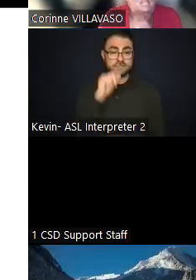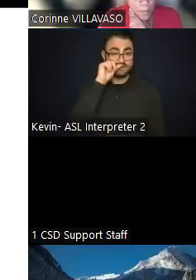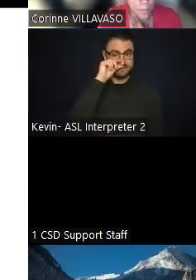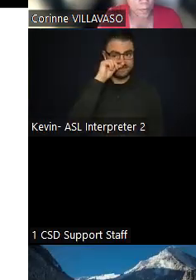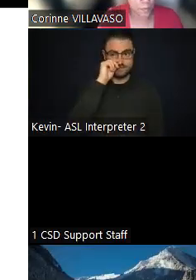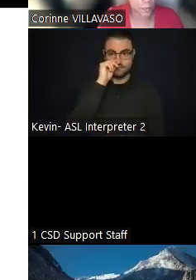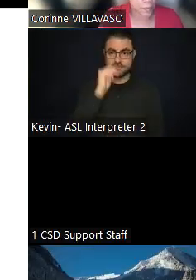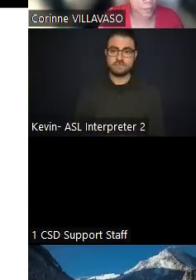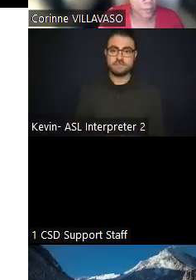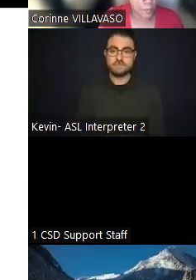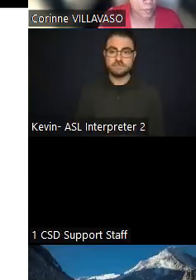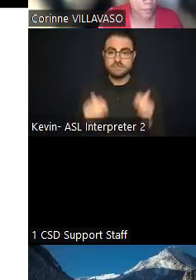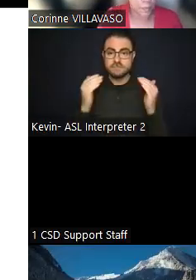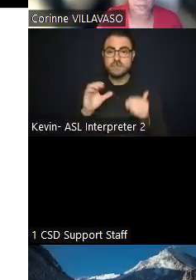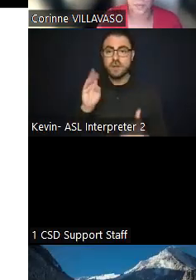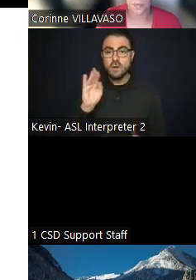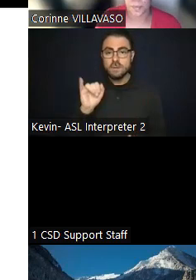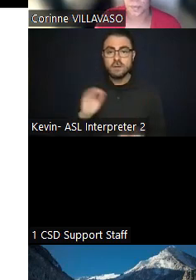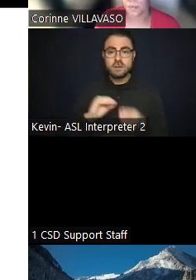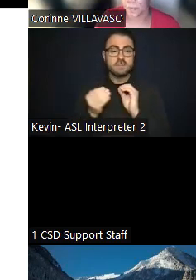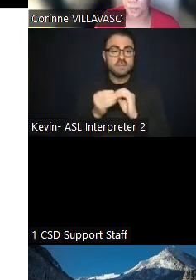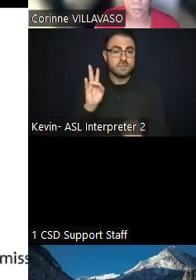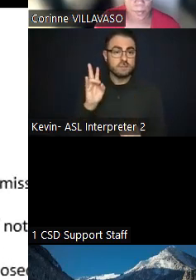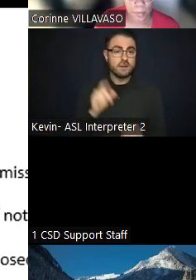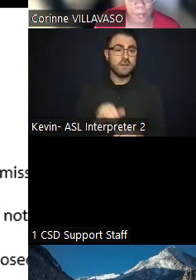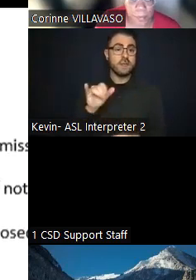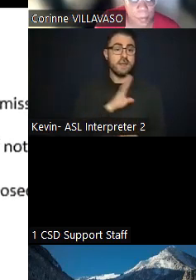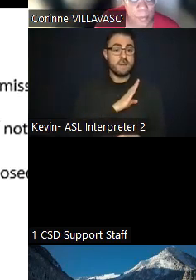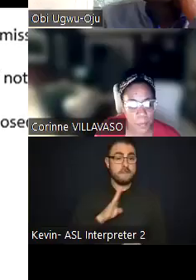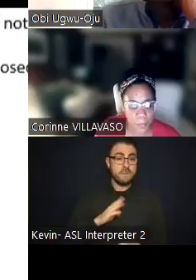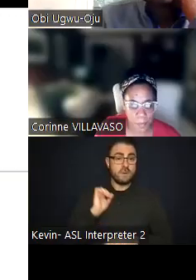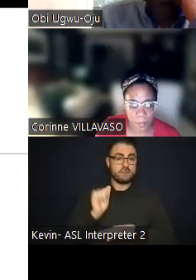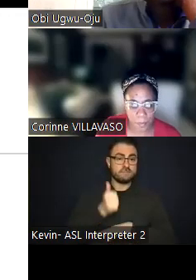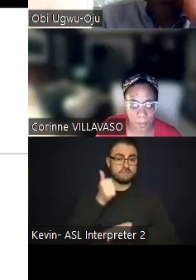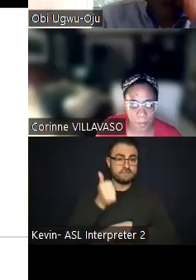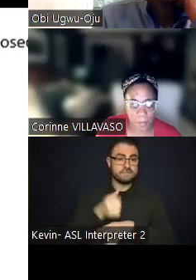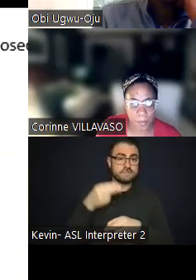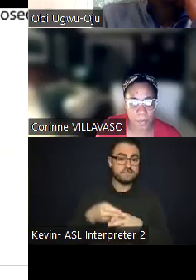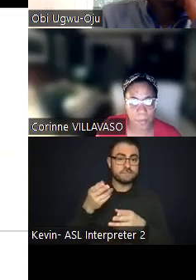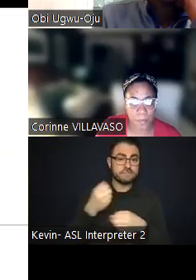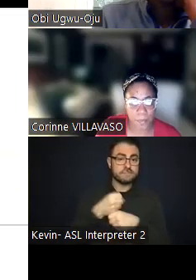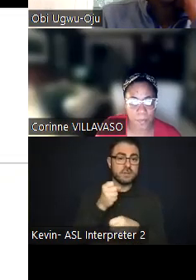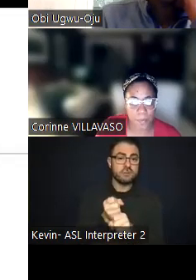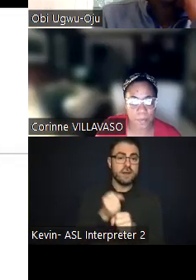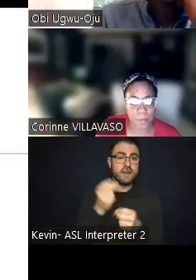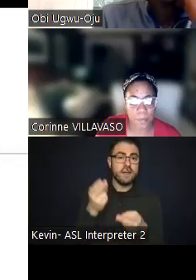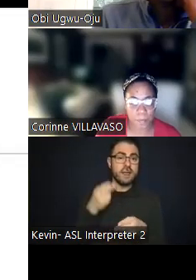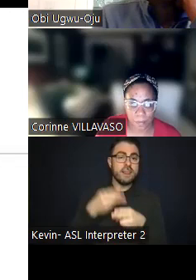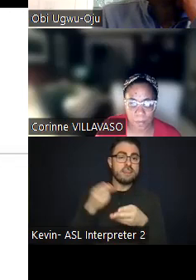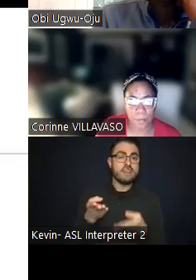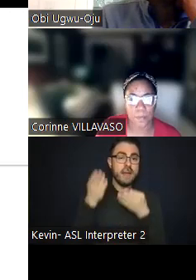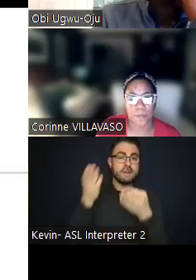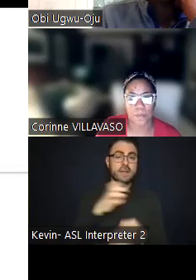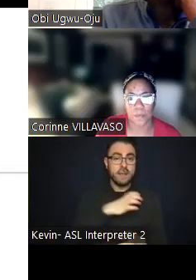Okay, number seven. The board may create a nominating committee for to refer applicants for board membership to the